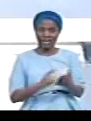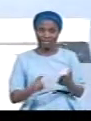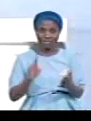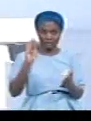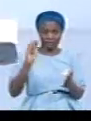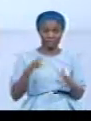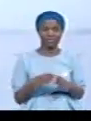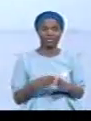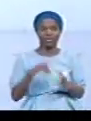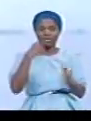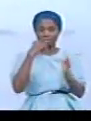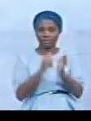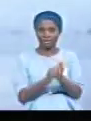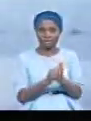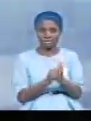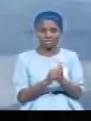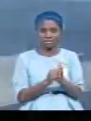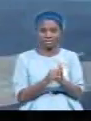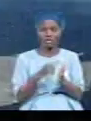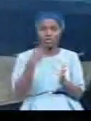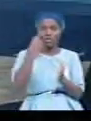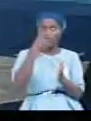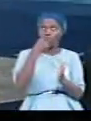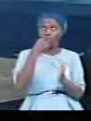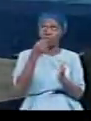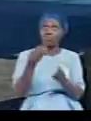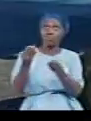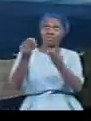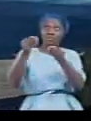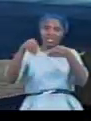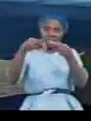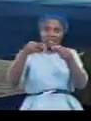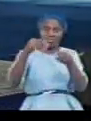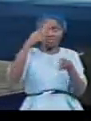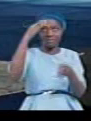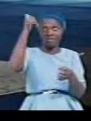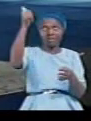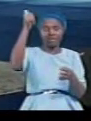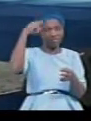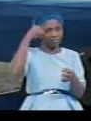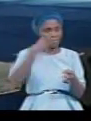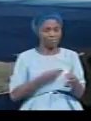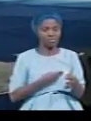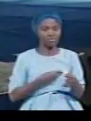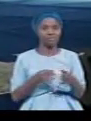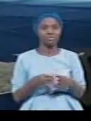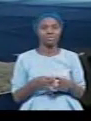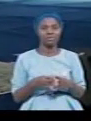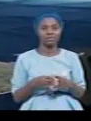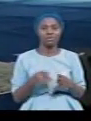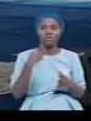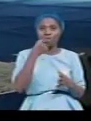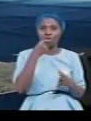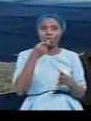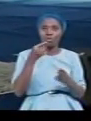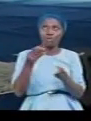it says, who gave himself for us. Who